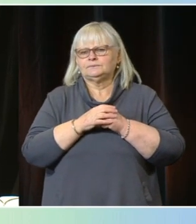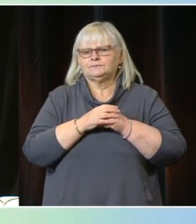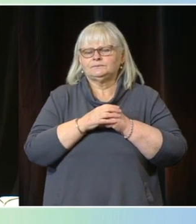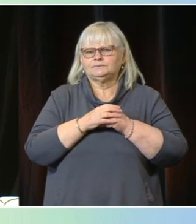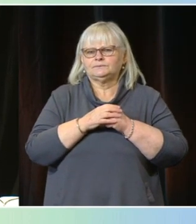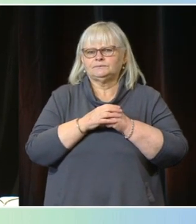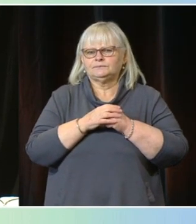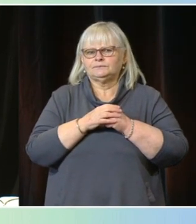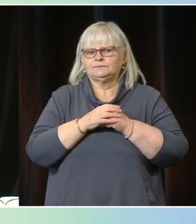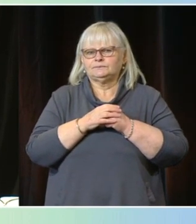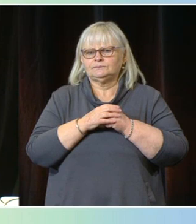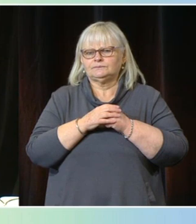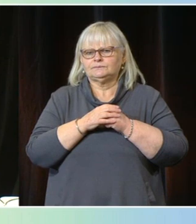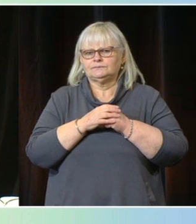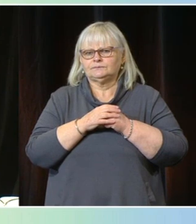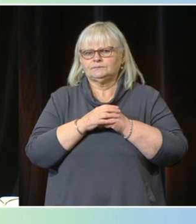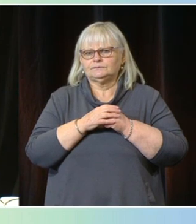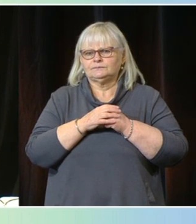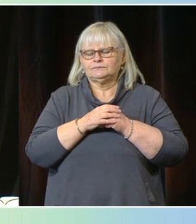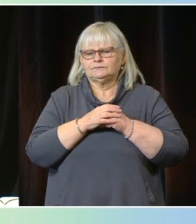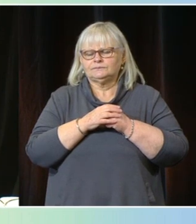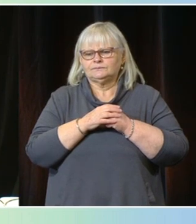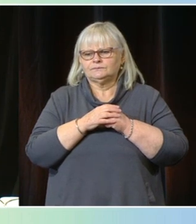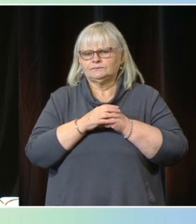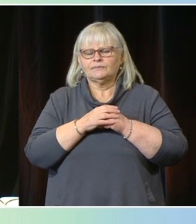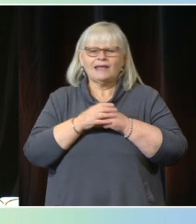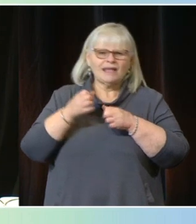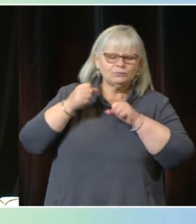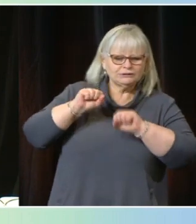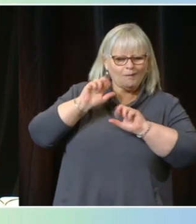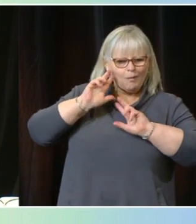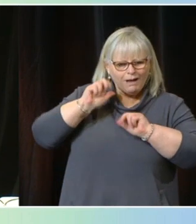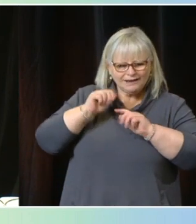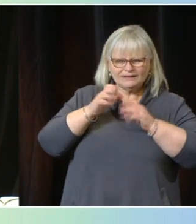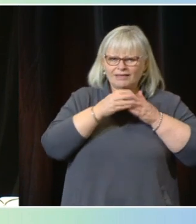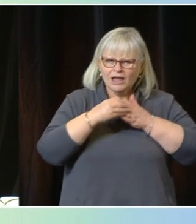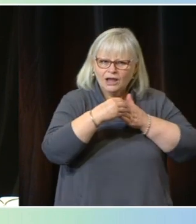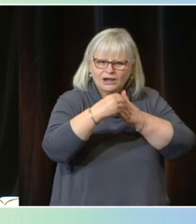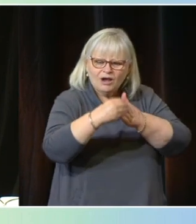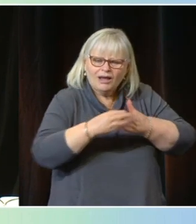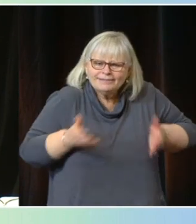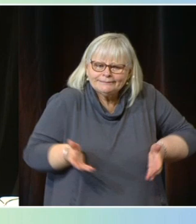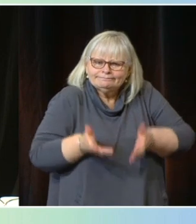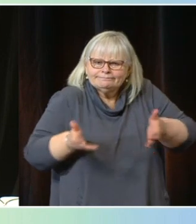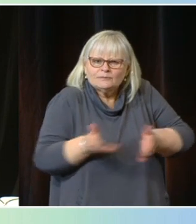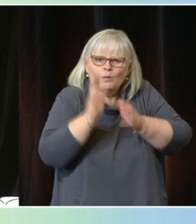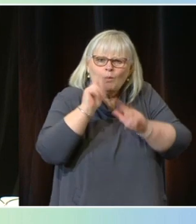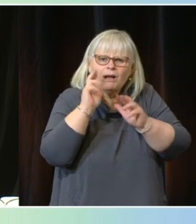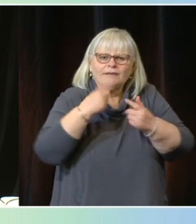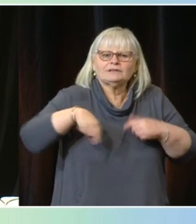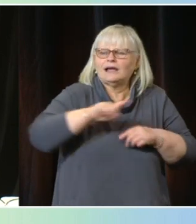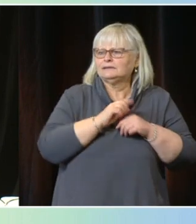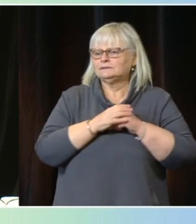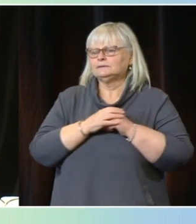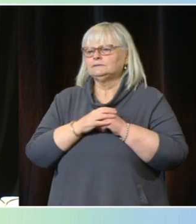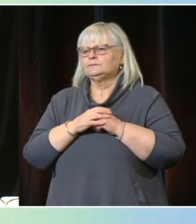Amali Now Yama Mali now billing Ali now they protect us they guide us they nurture us they take care of us